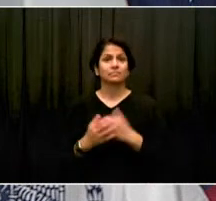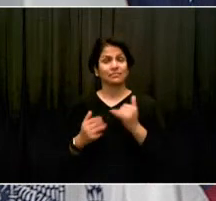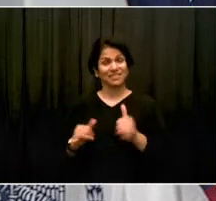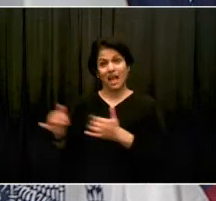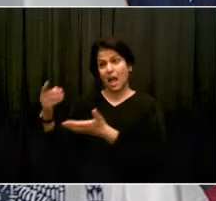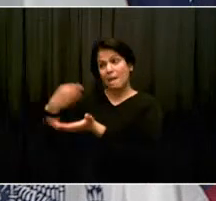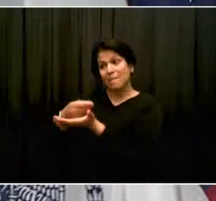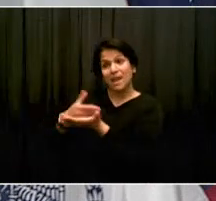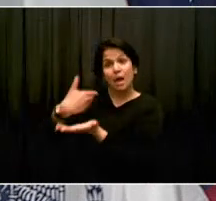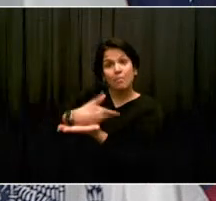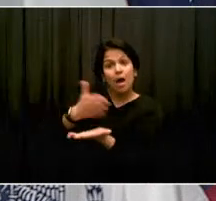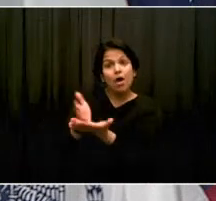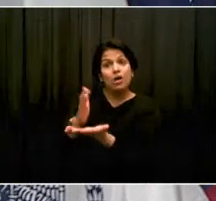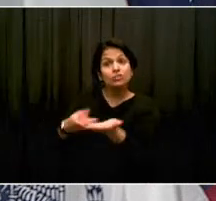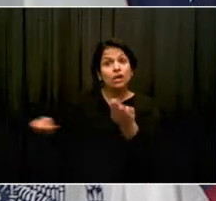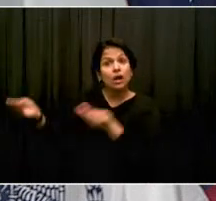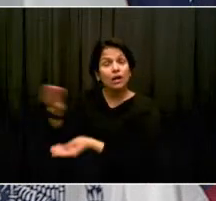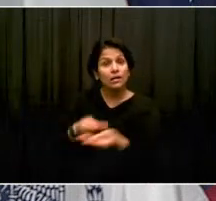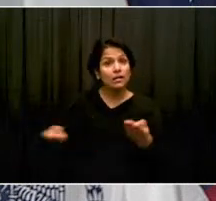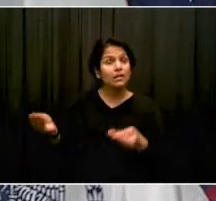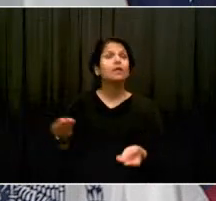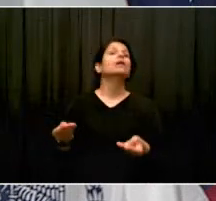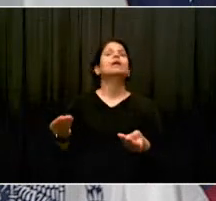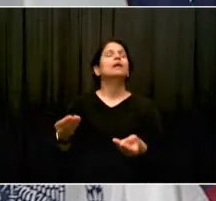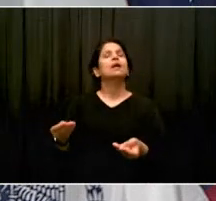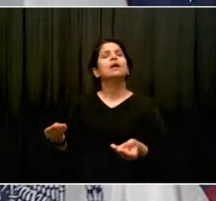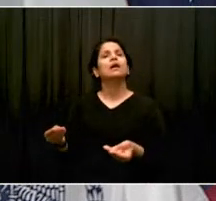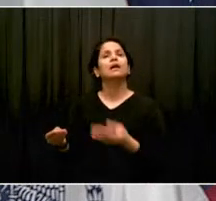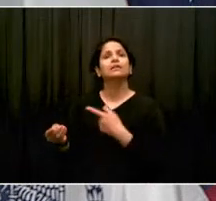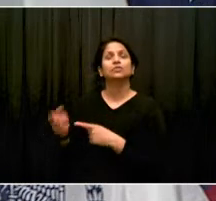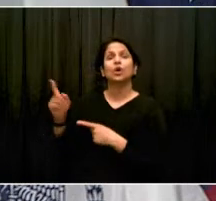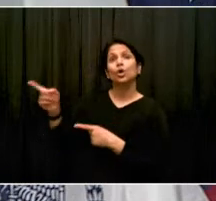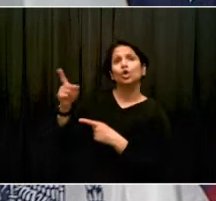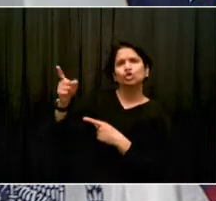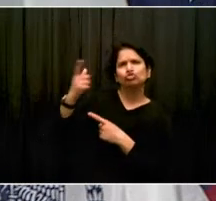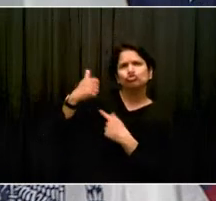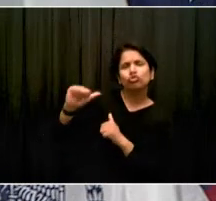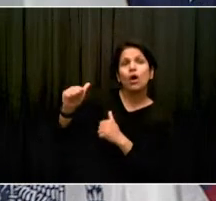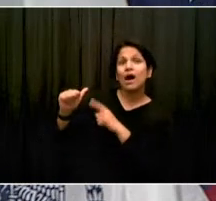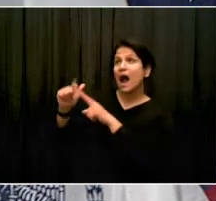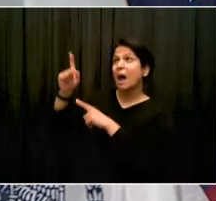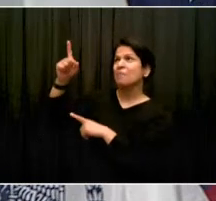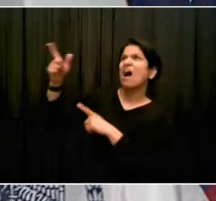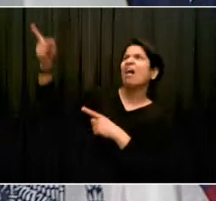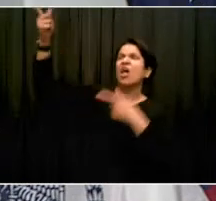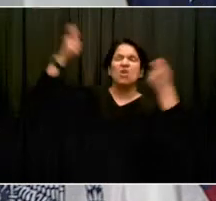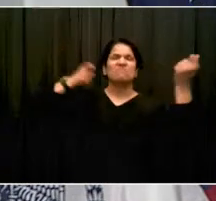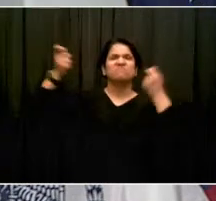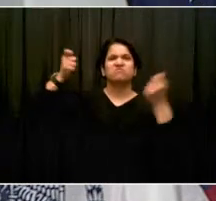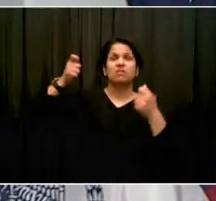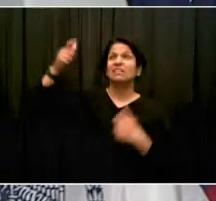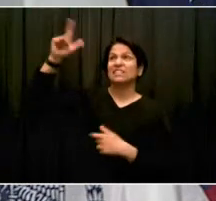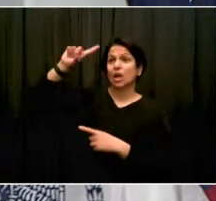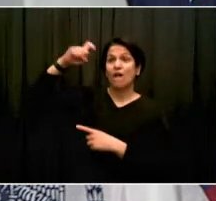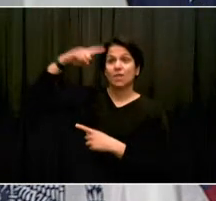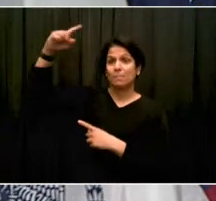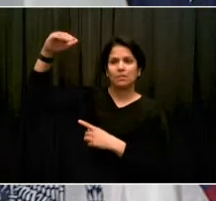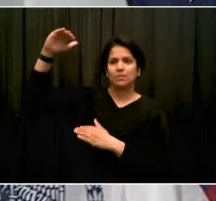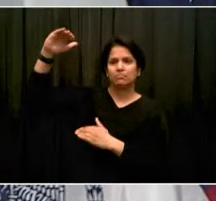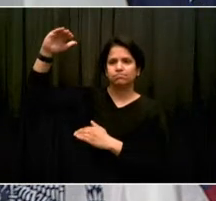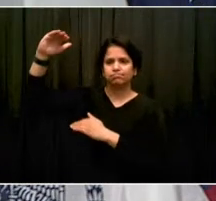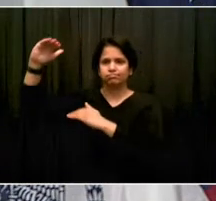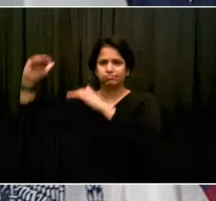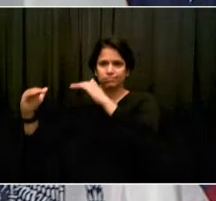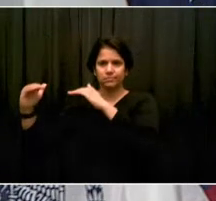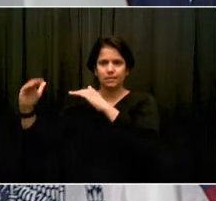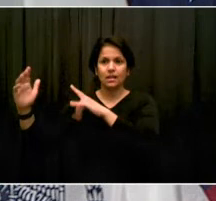normal democracy. They are bringing back democratic norms in New York State and canceling some of the